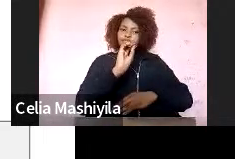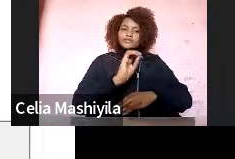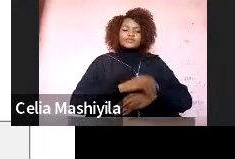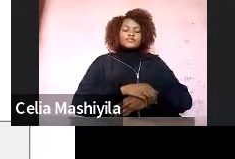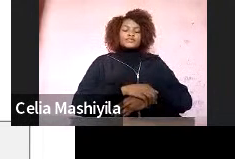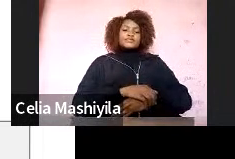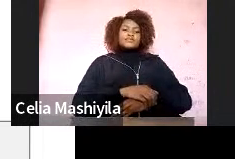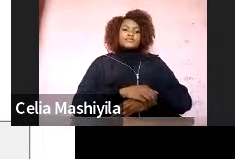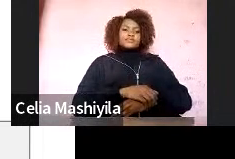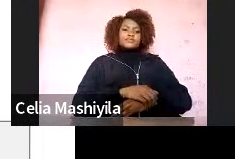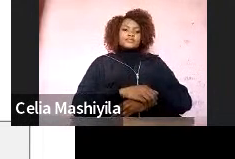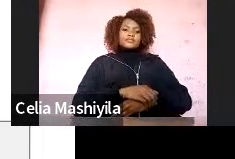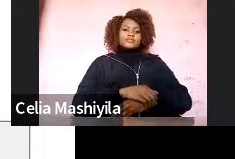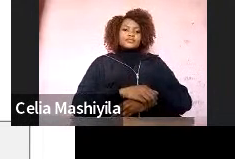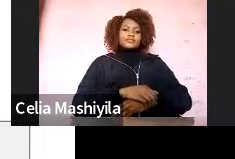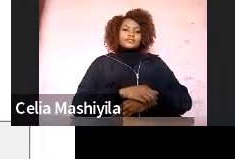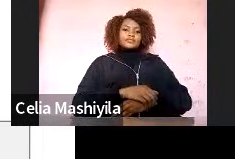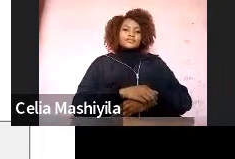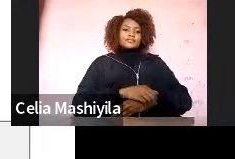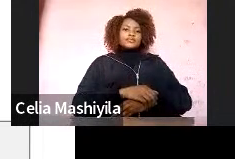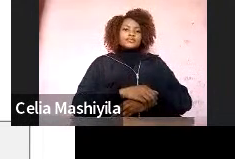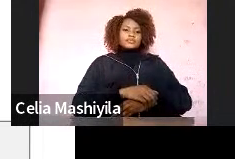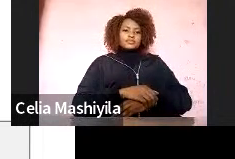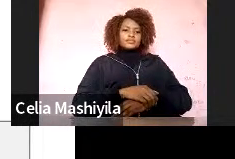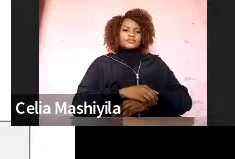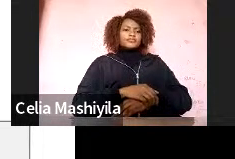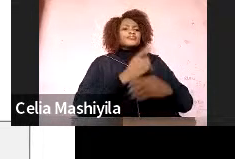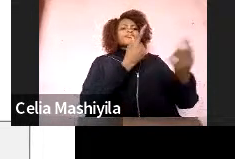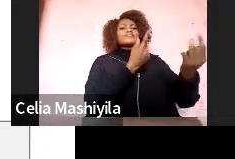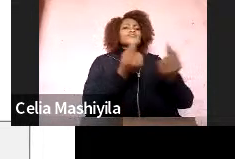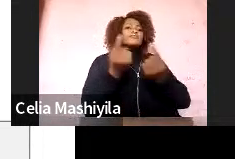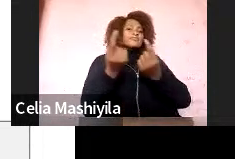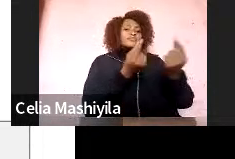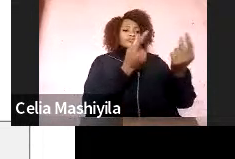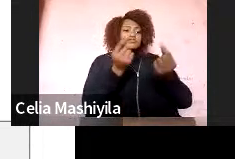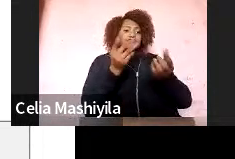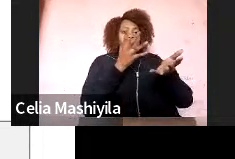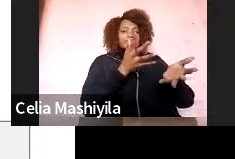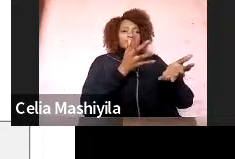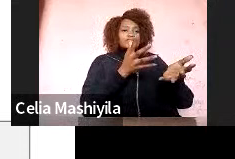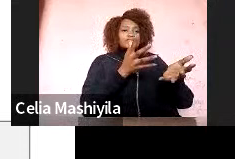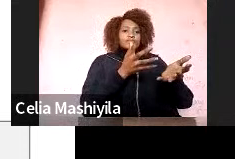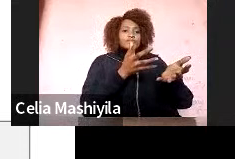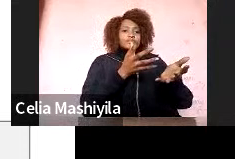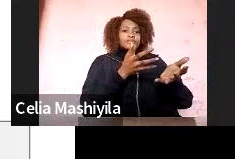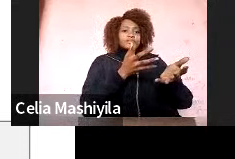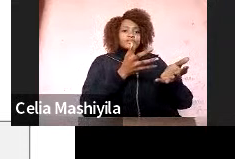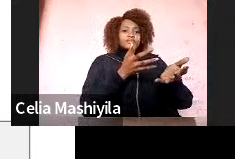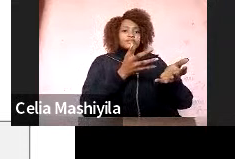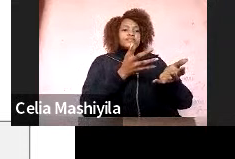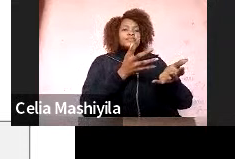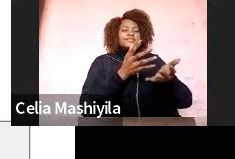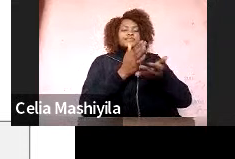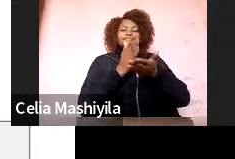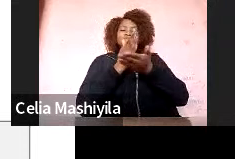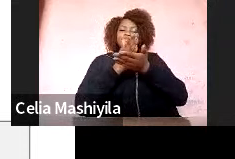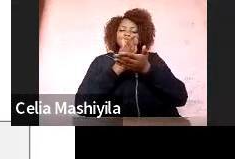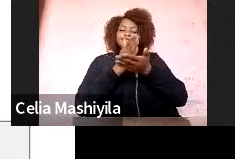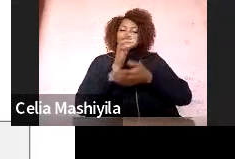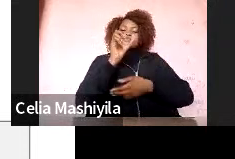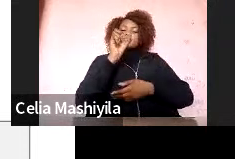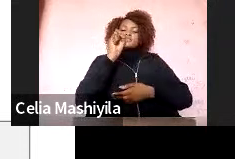And all this process, as formalized, will ensure that either SARS